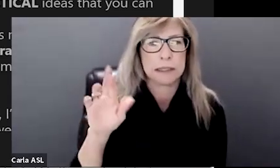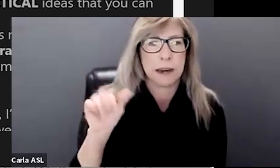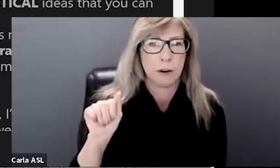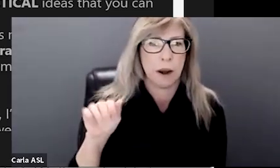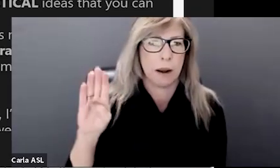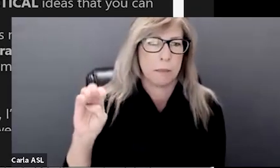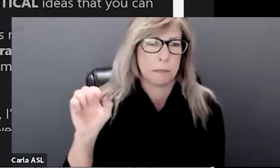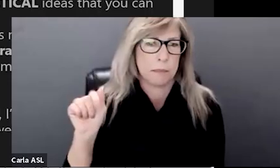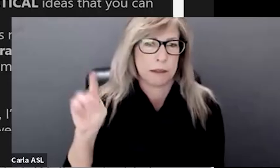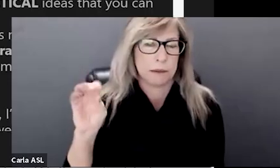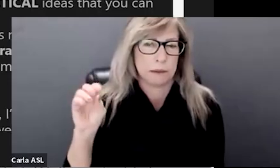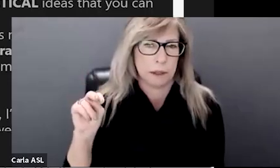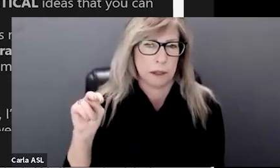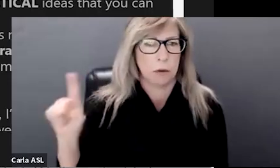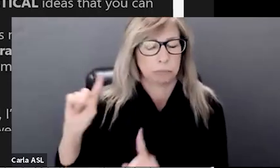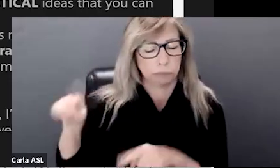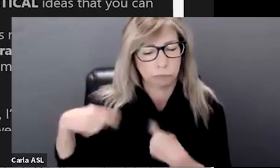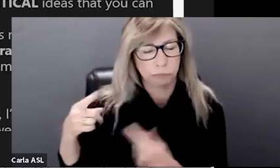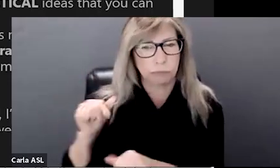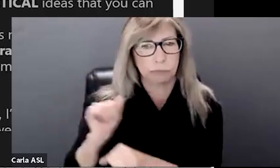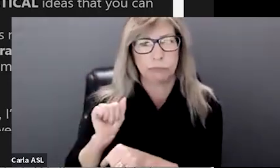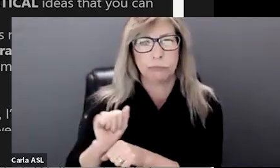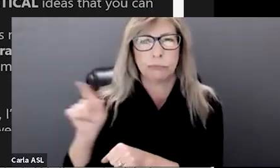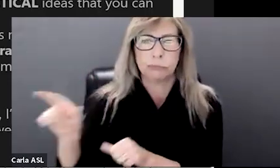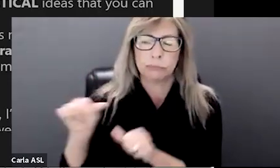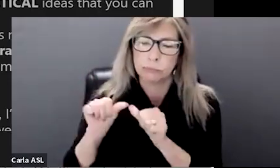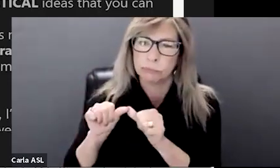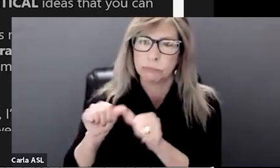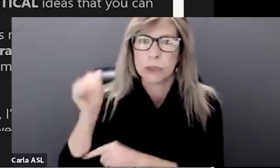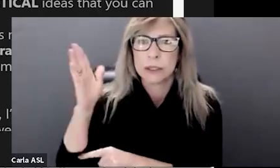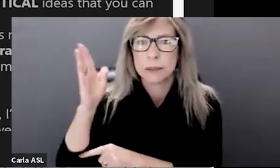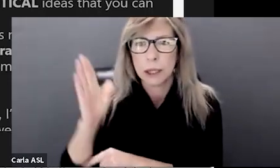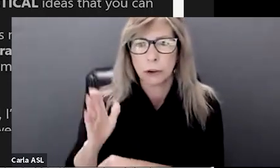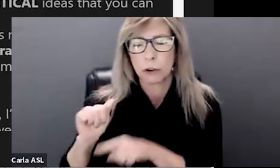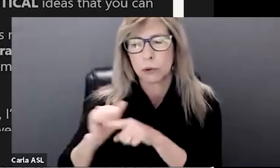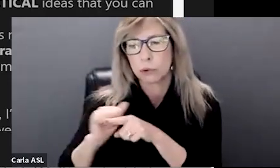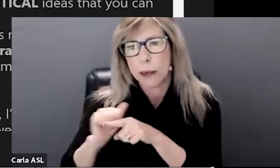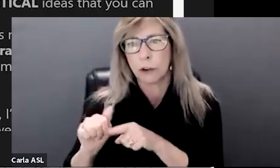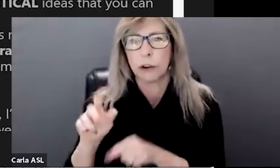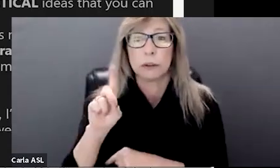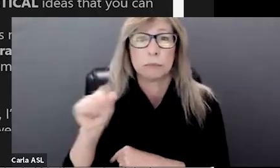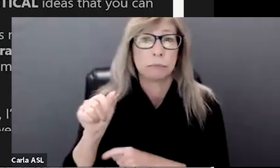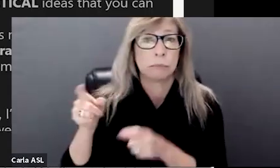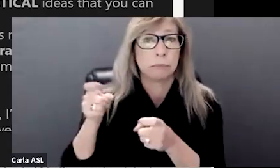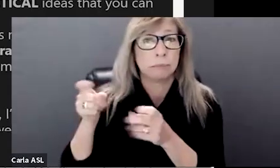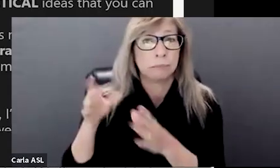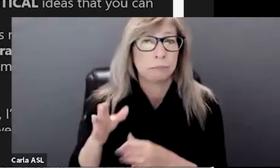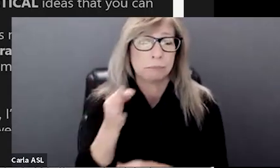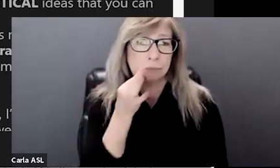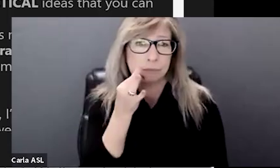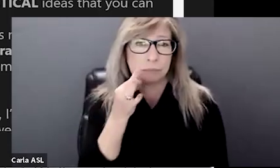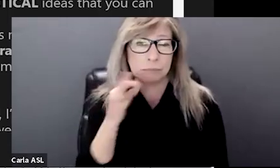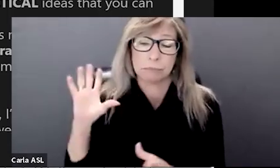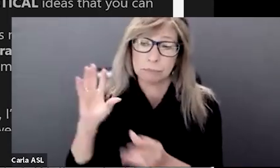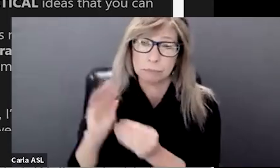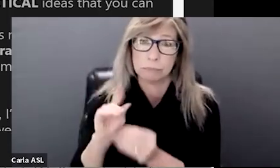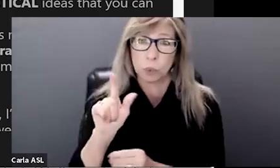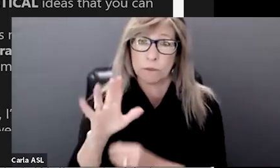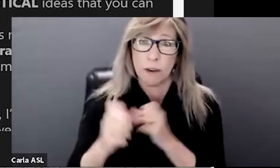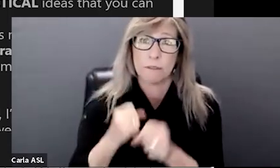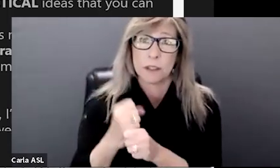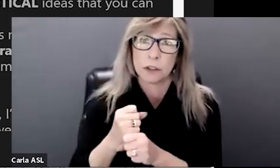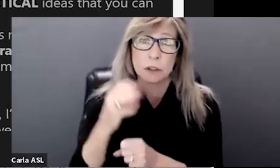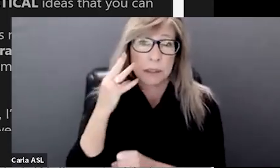Tara Beaton. As a seasoned speaker, trainer, and disability management expert, Tara uses her 25 years of experience in accessibility,